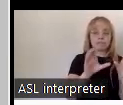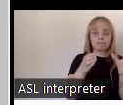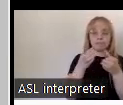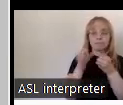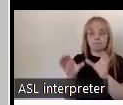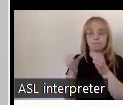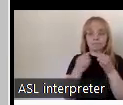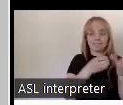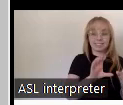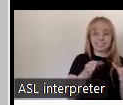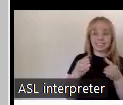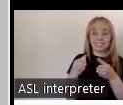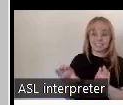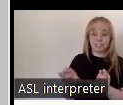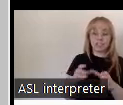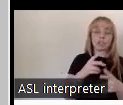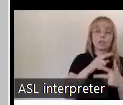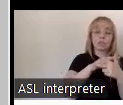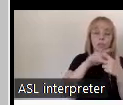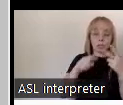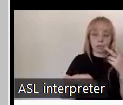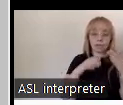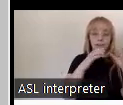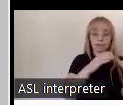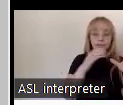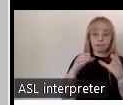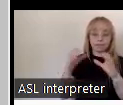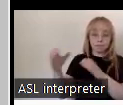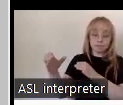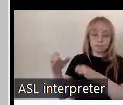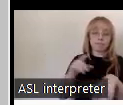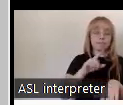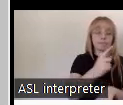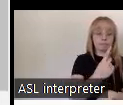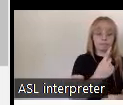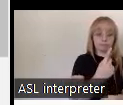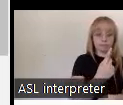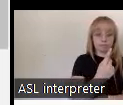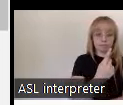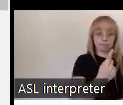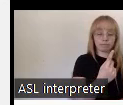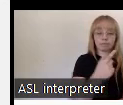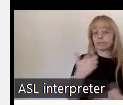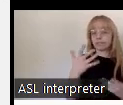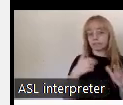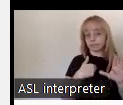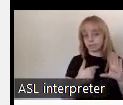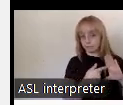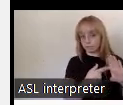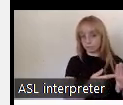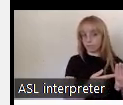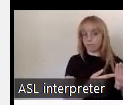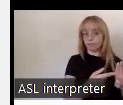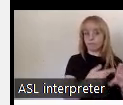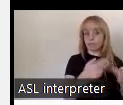paths are broken up into 3 sections. The first section that I showed you right when we logged in,